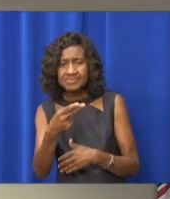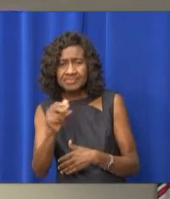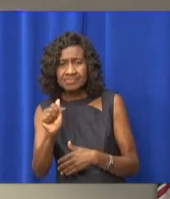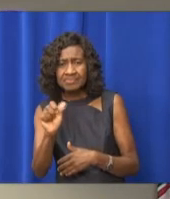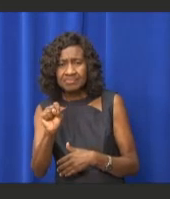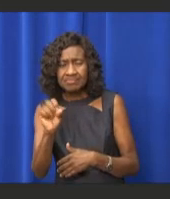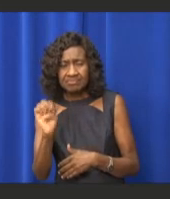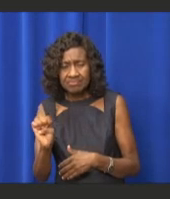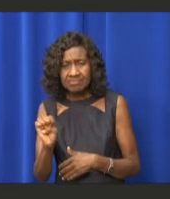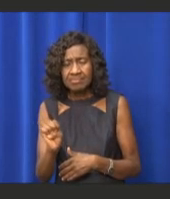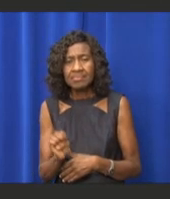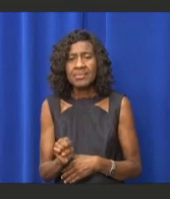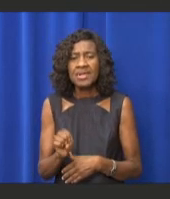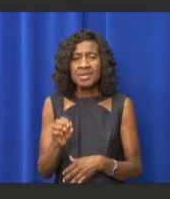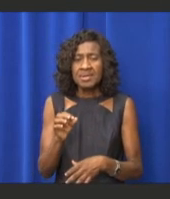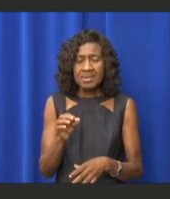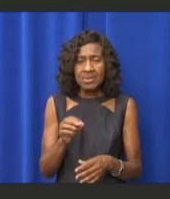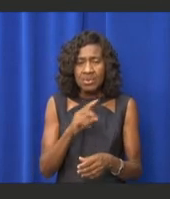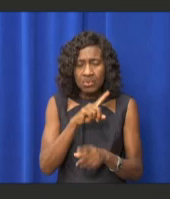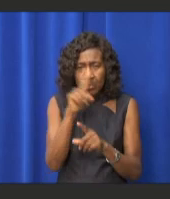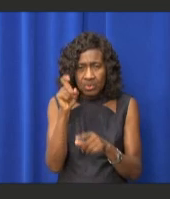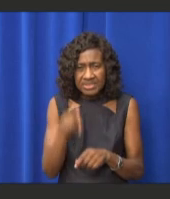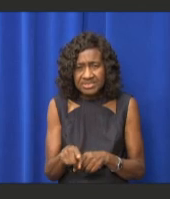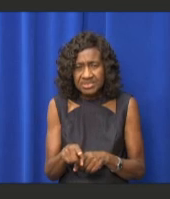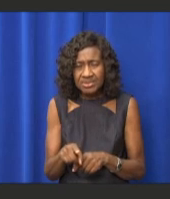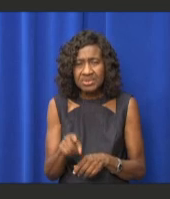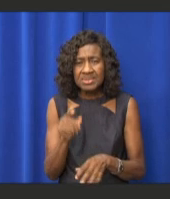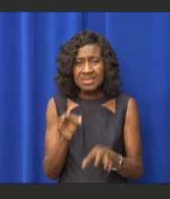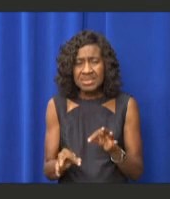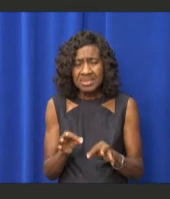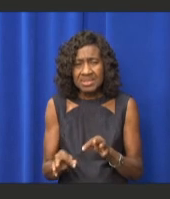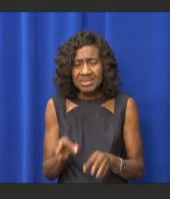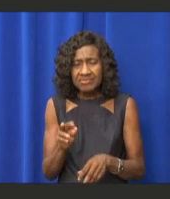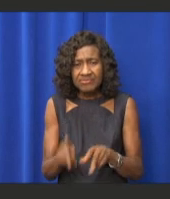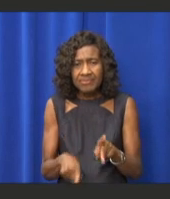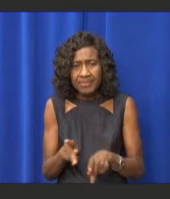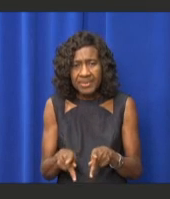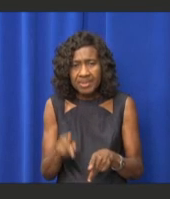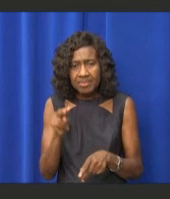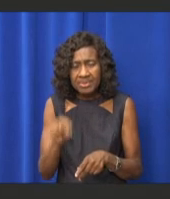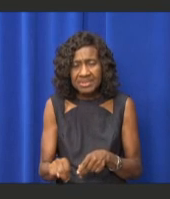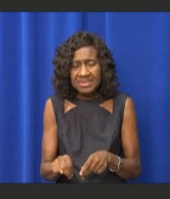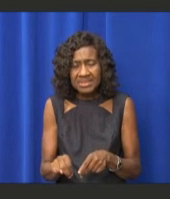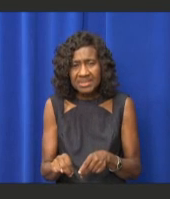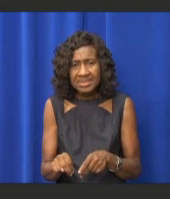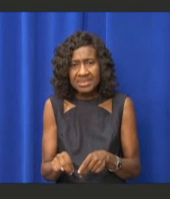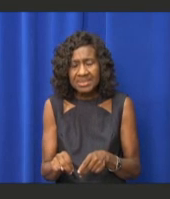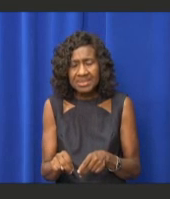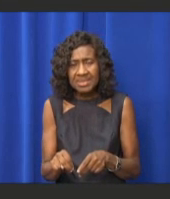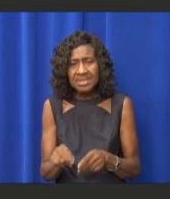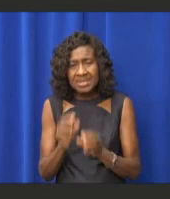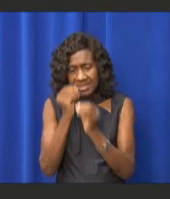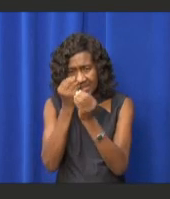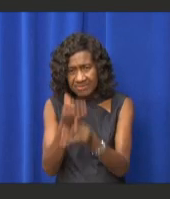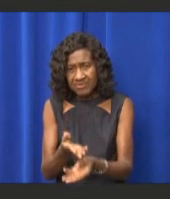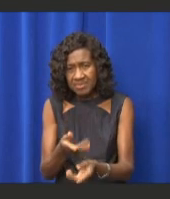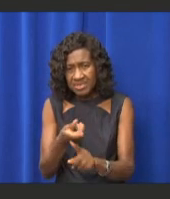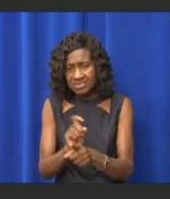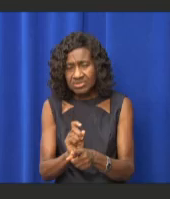if people have concerns about services that they need from government, they should be trying to find out whether they can do most of it